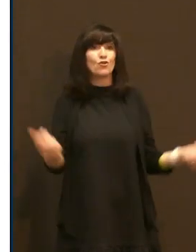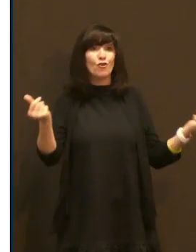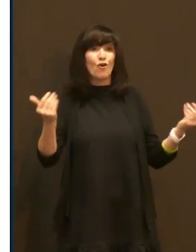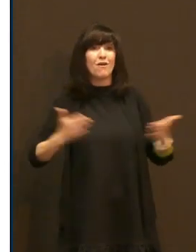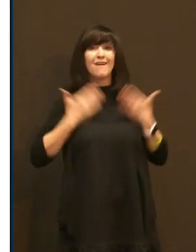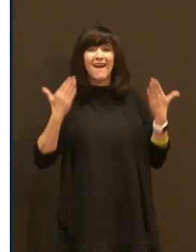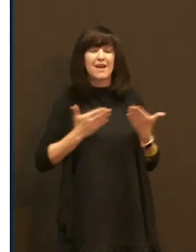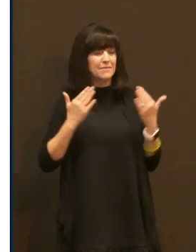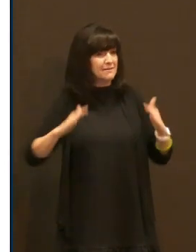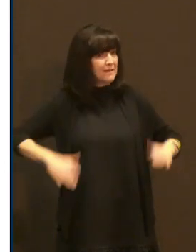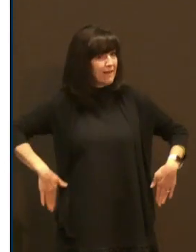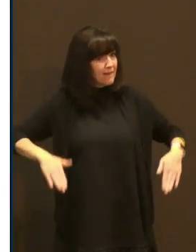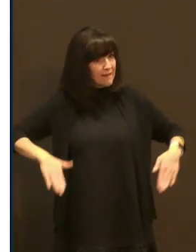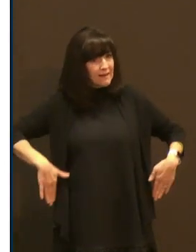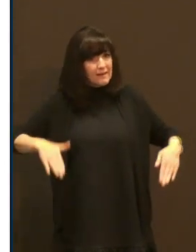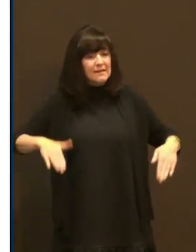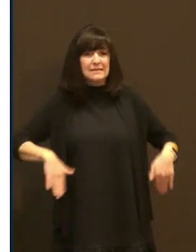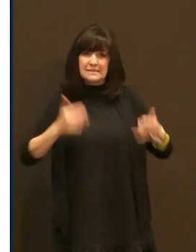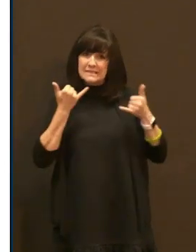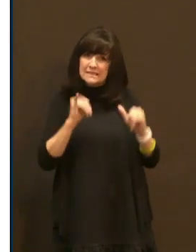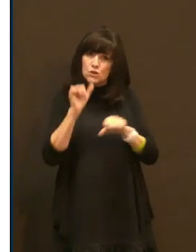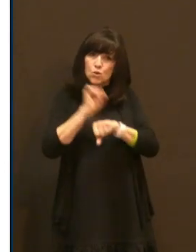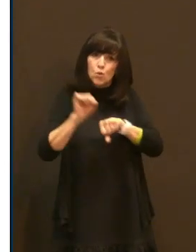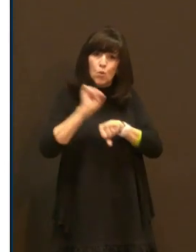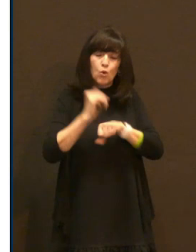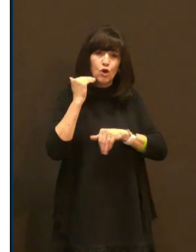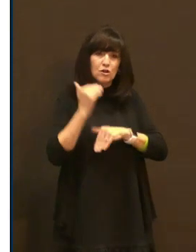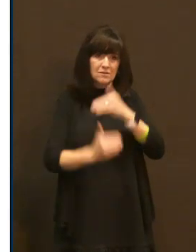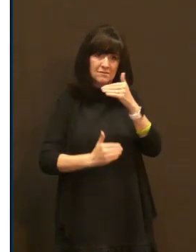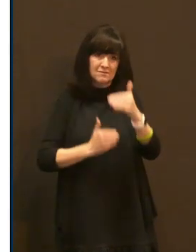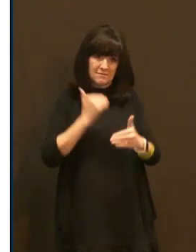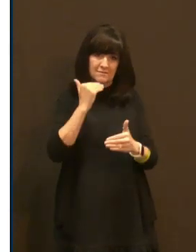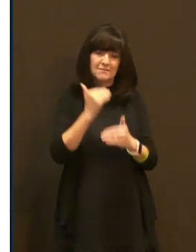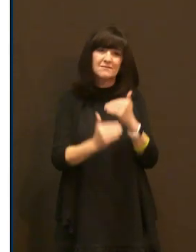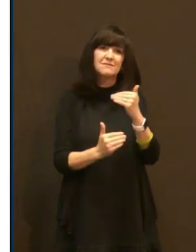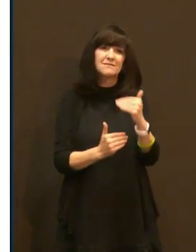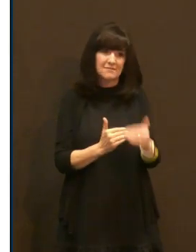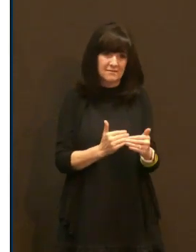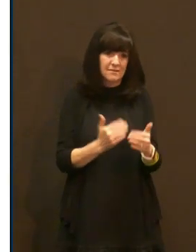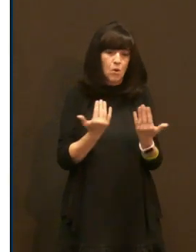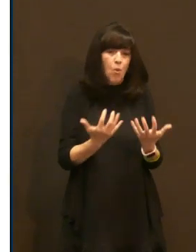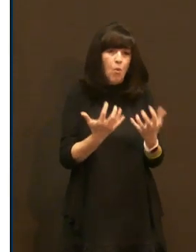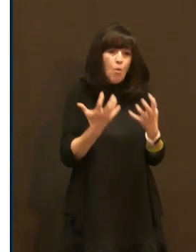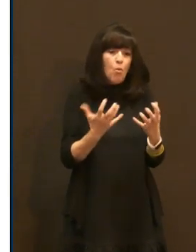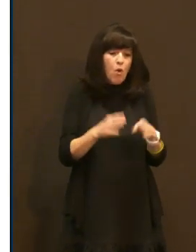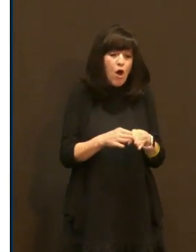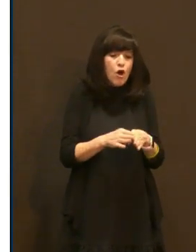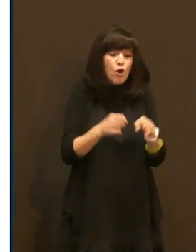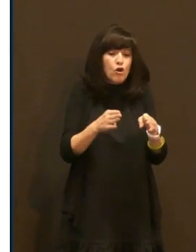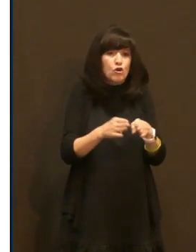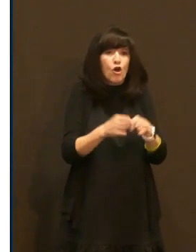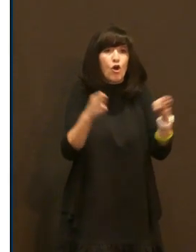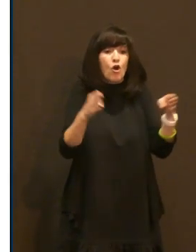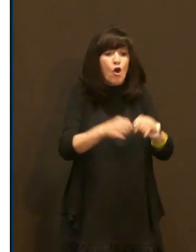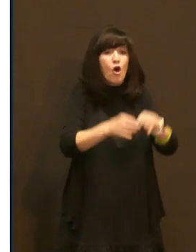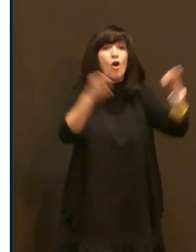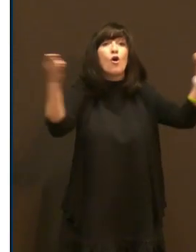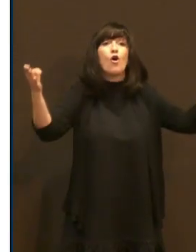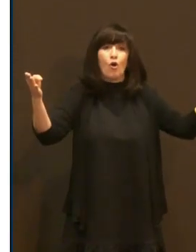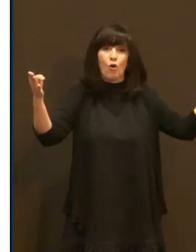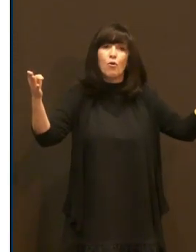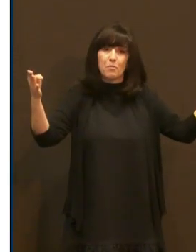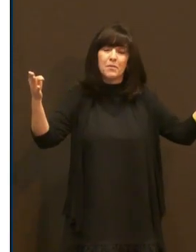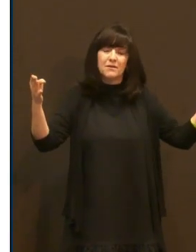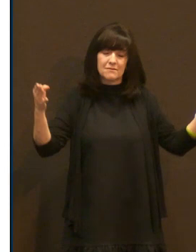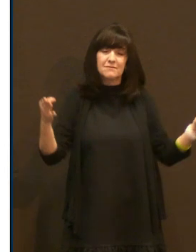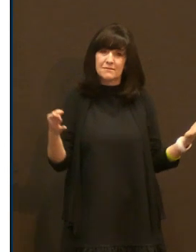and start to returning the lights back on in our economy in a gradual way, moving that dimmer switch